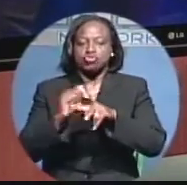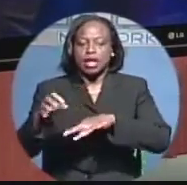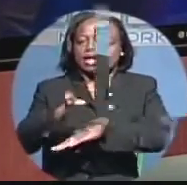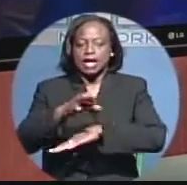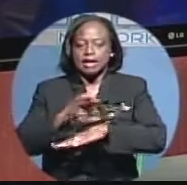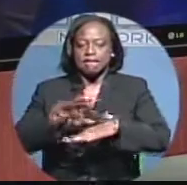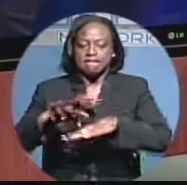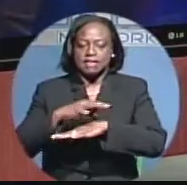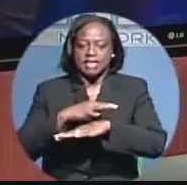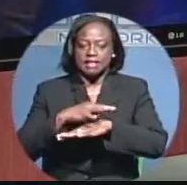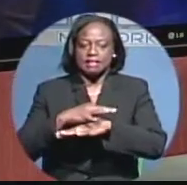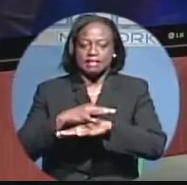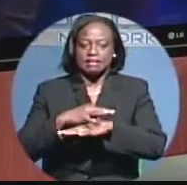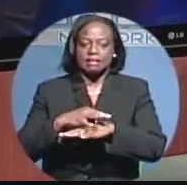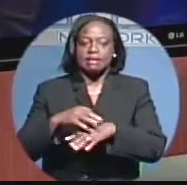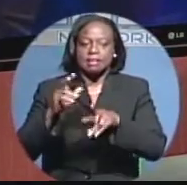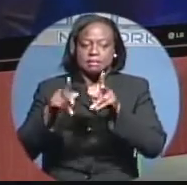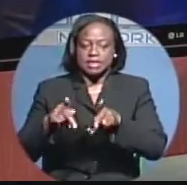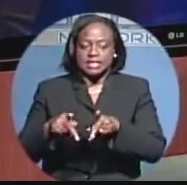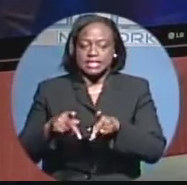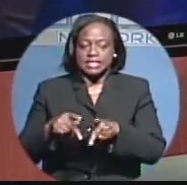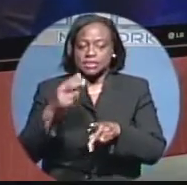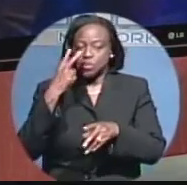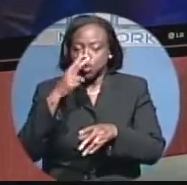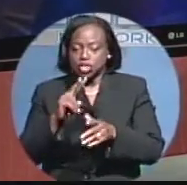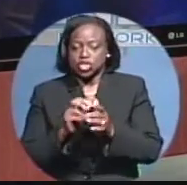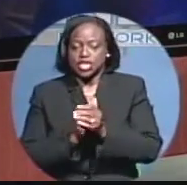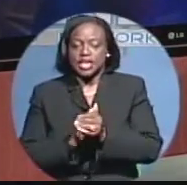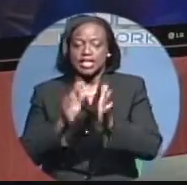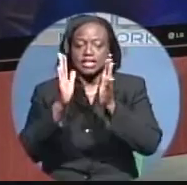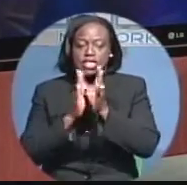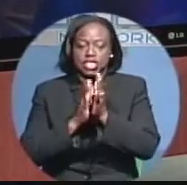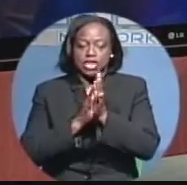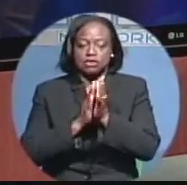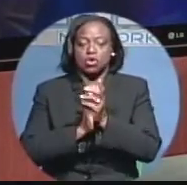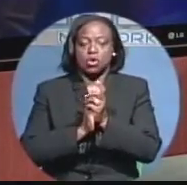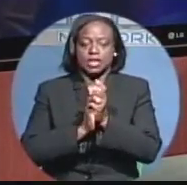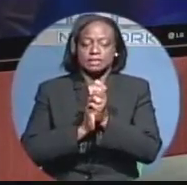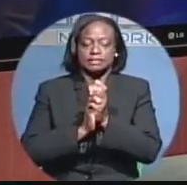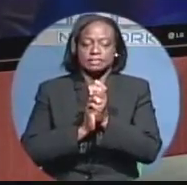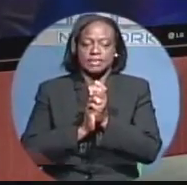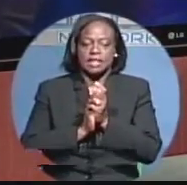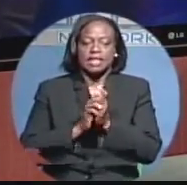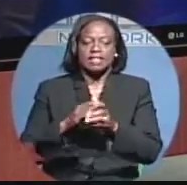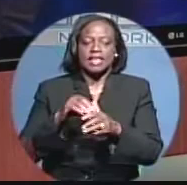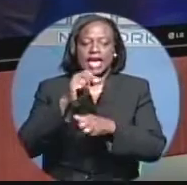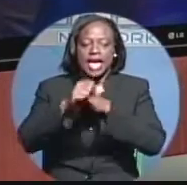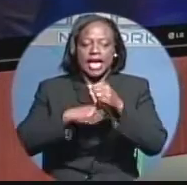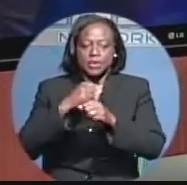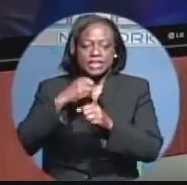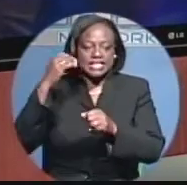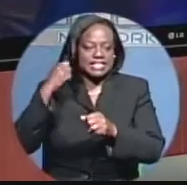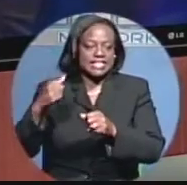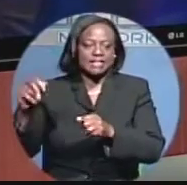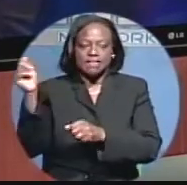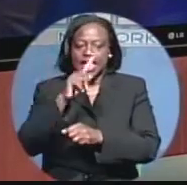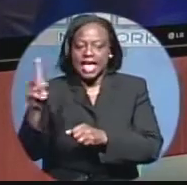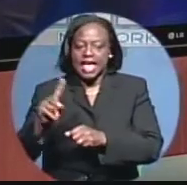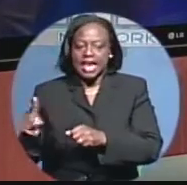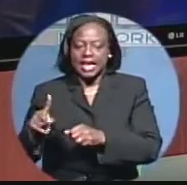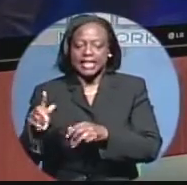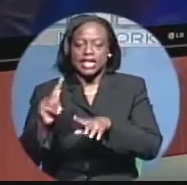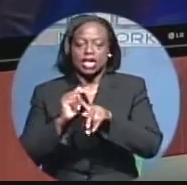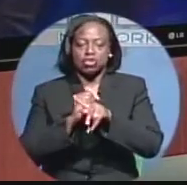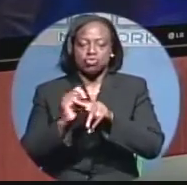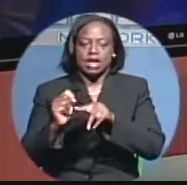to look forward to. On this weekend at the old Thomas A. Robinson Stadium, the annual Silver Lightning Track Classic will take place, and this year's meet